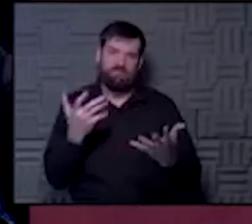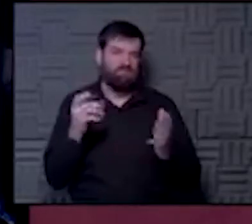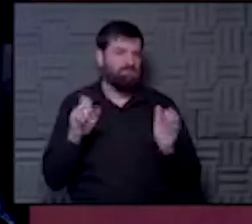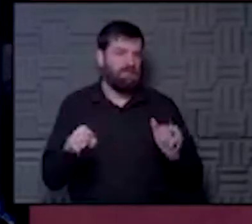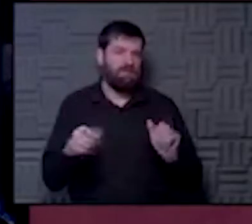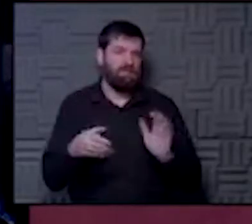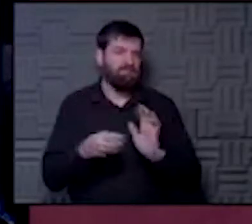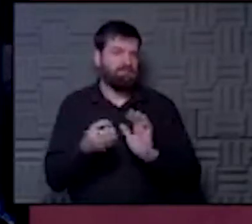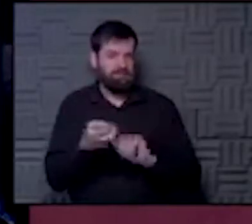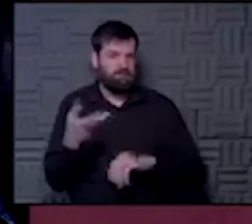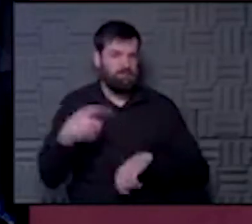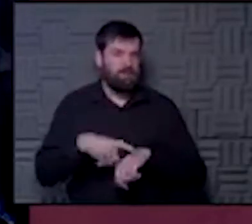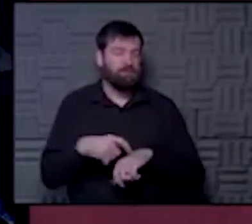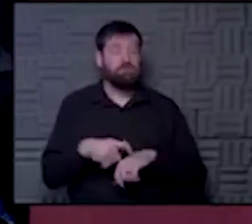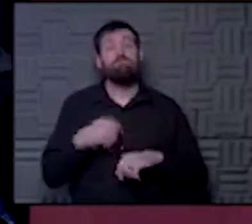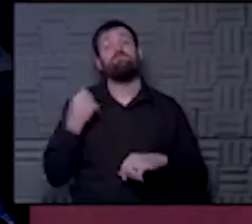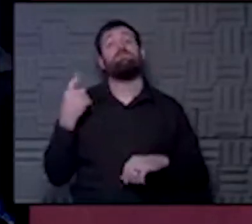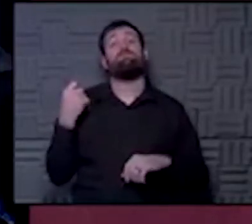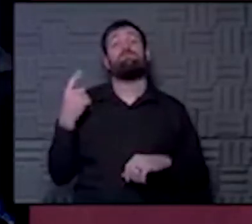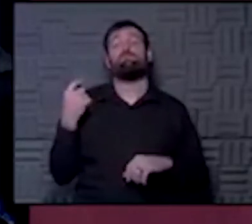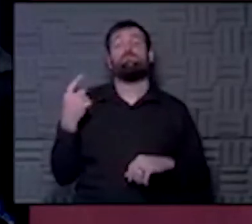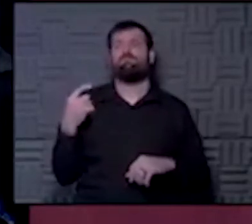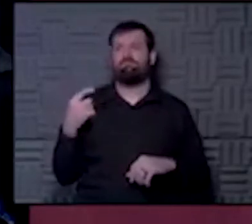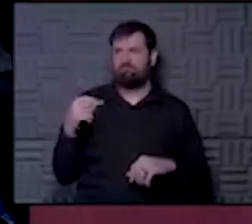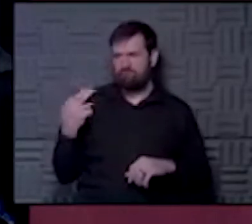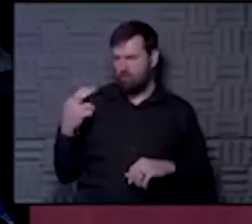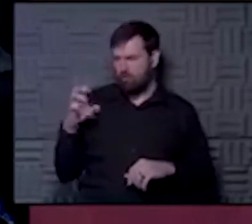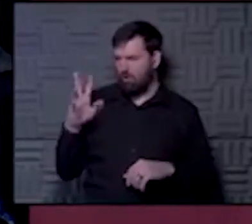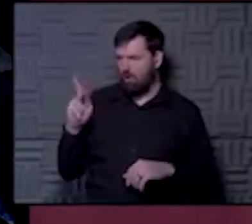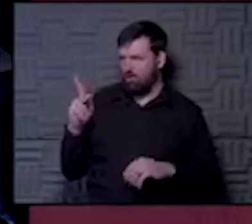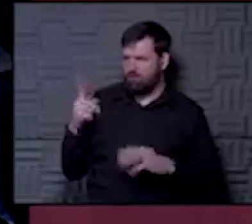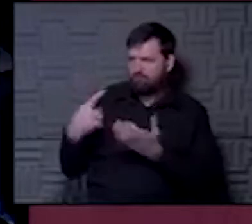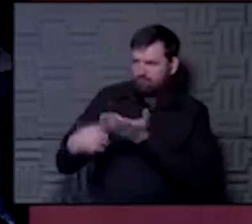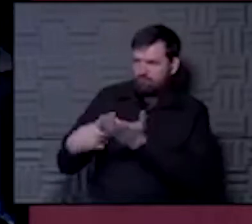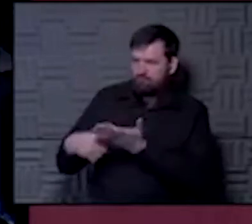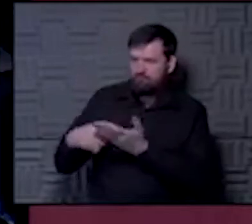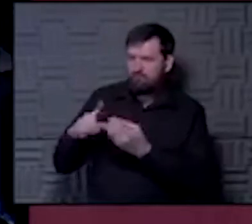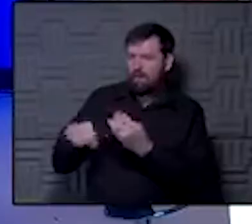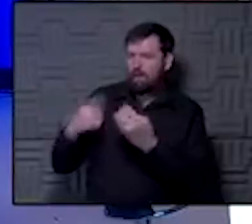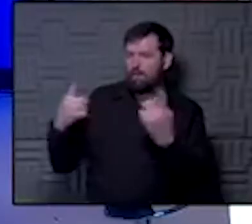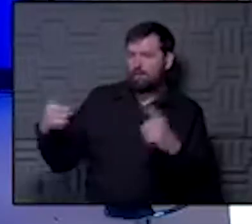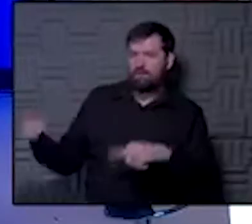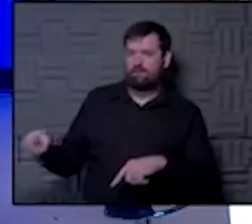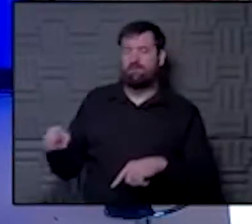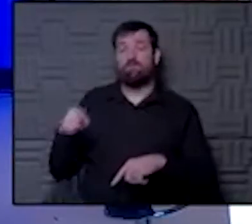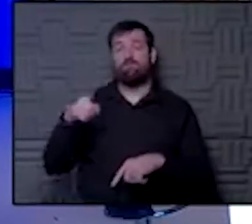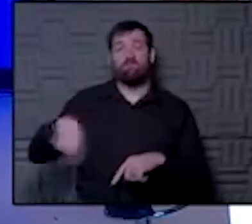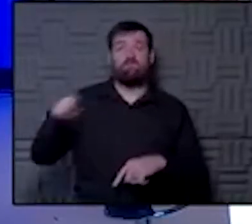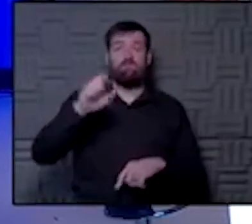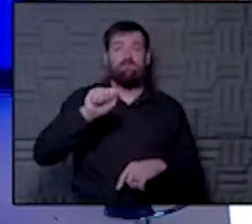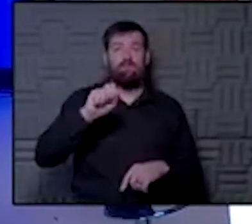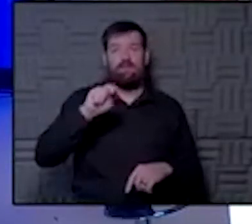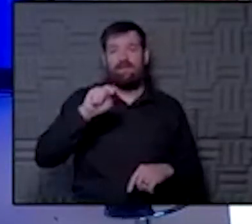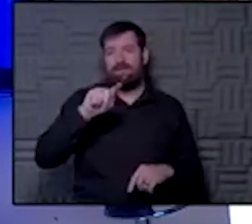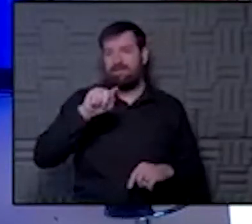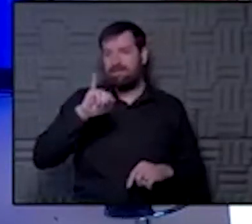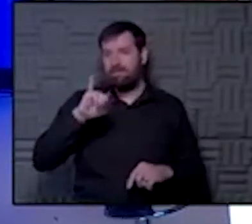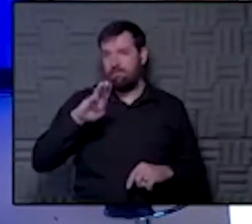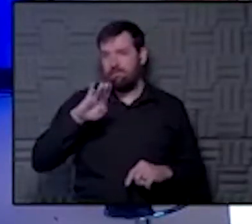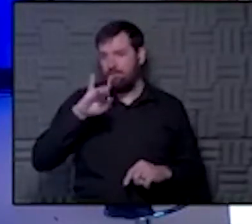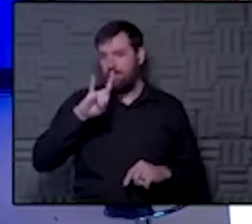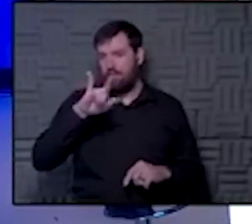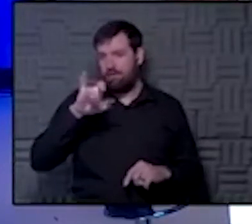once, because what's happening is, and Hawk, let's talk a little bit about how it came about. These antibodies were really ones that